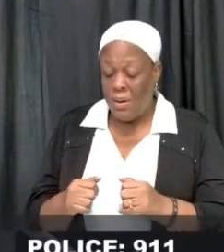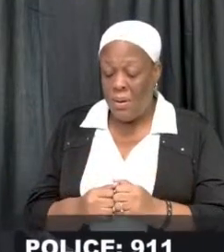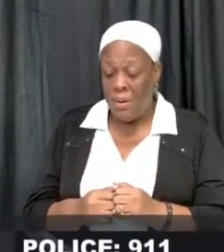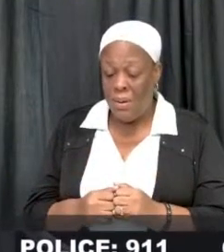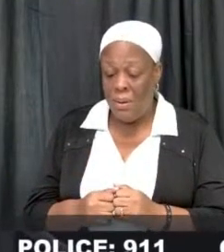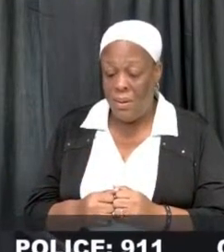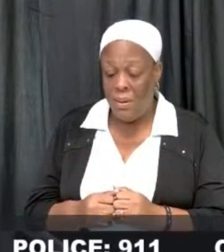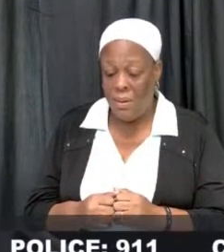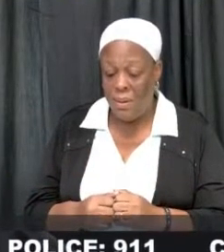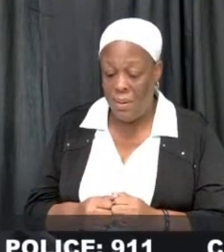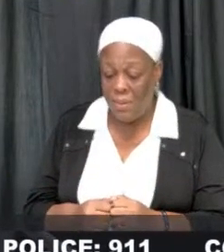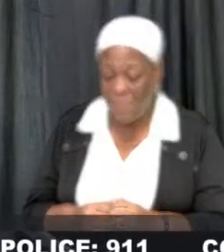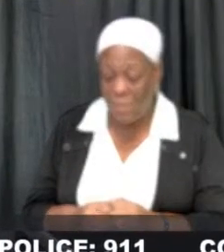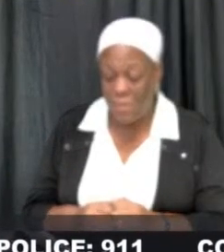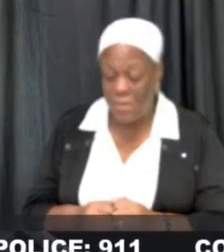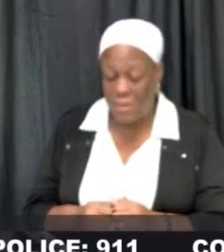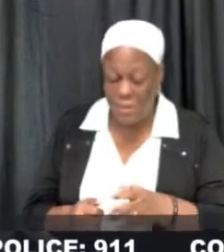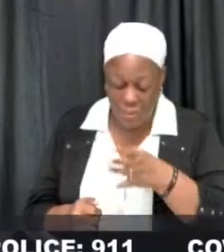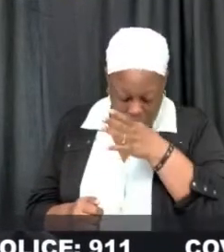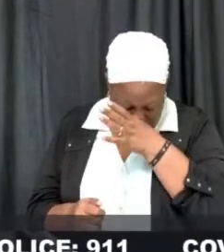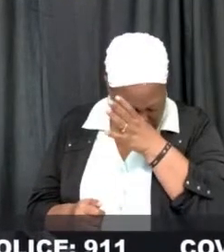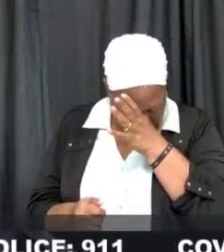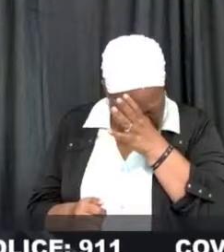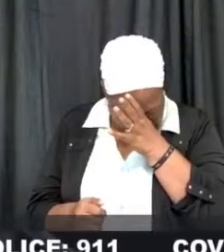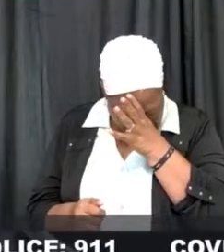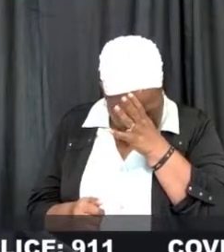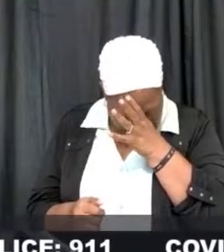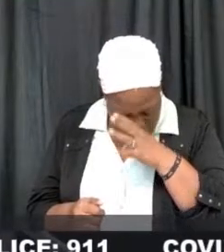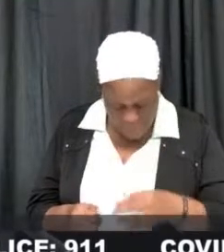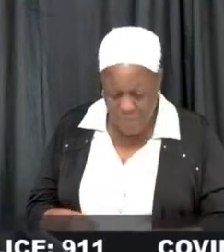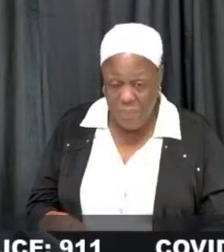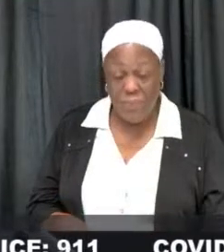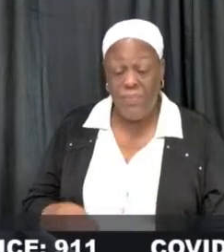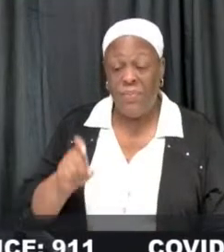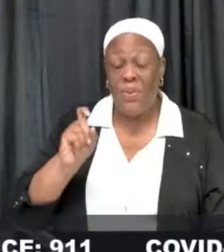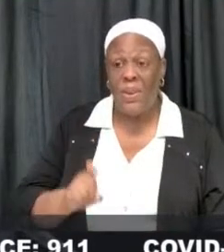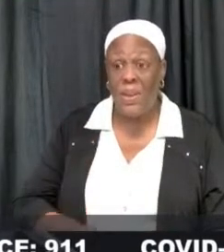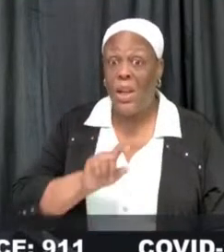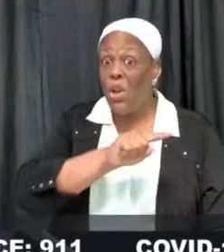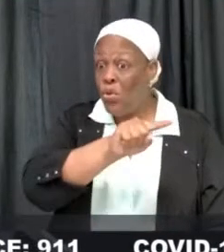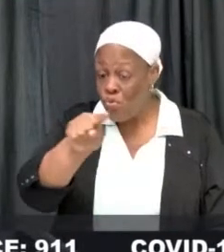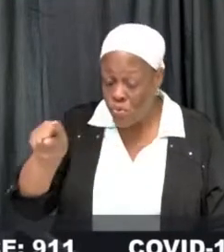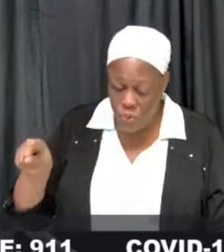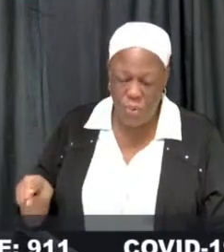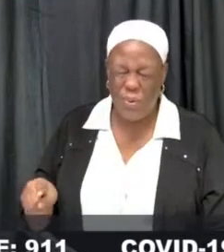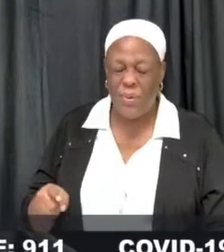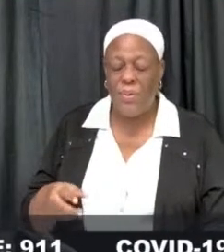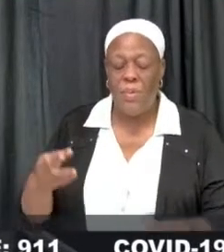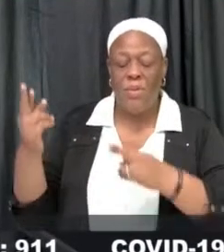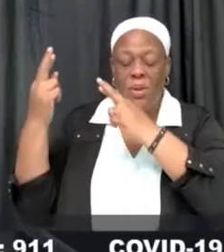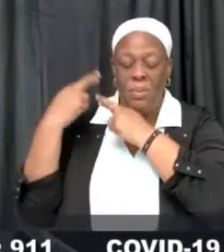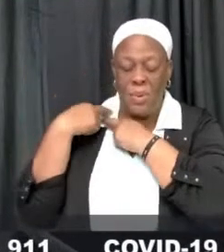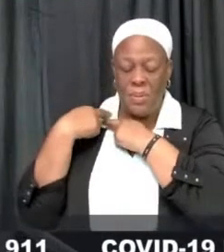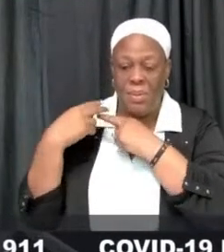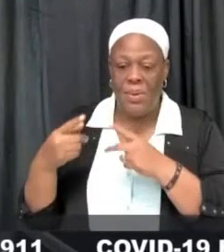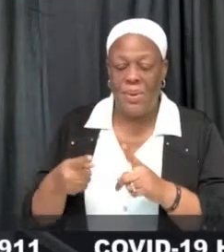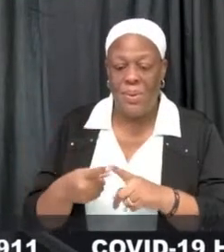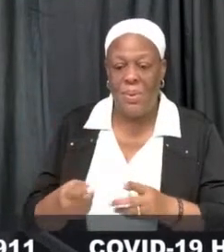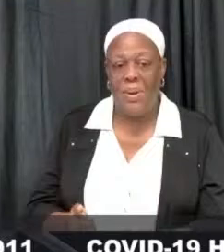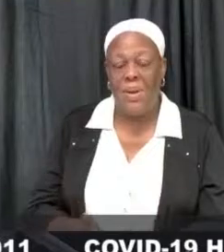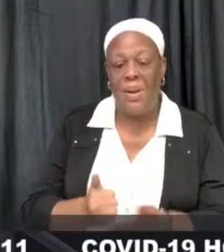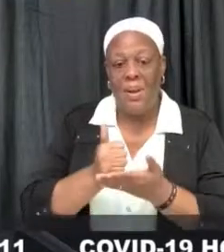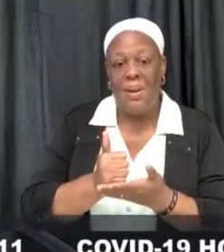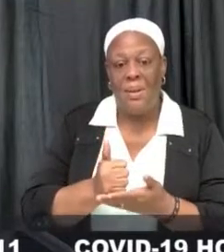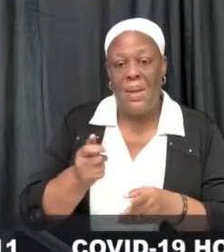continue to do our best to keep the country safe. However, we need you to be responsible by doing your part to help us keep us